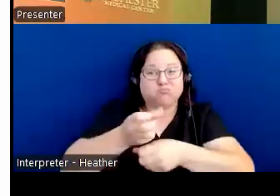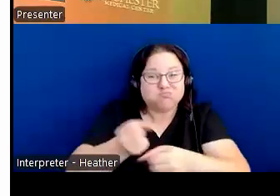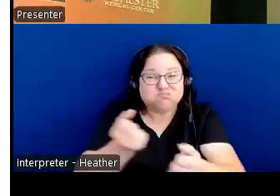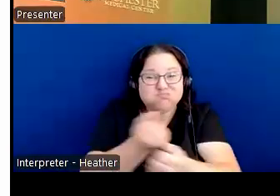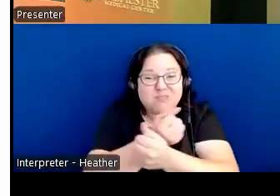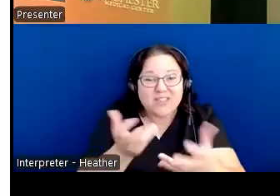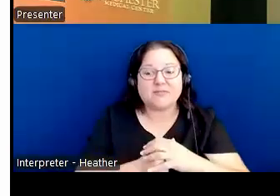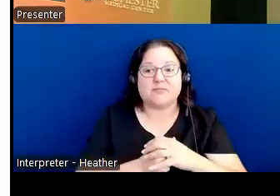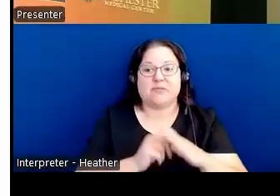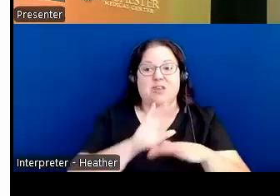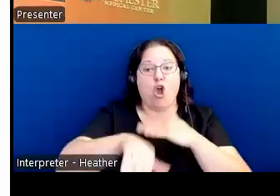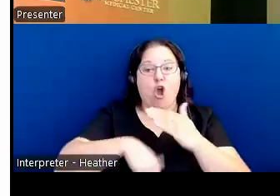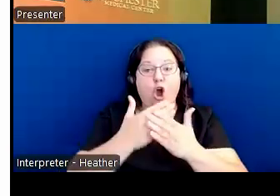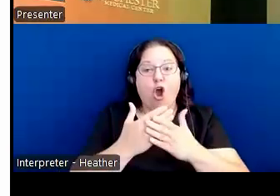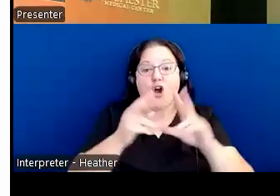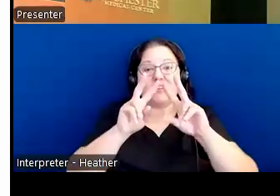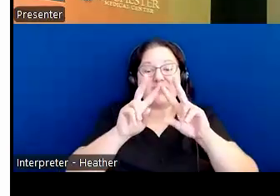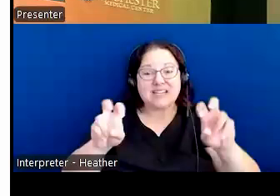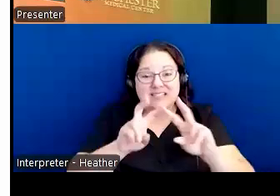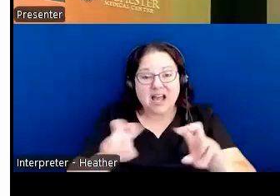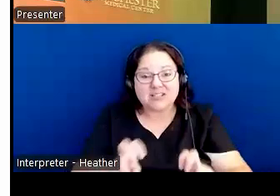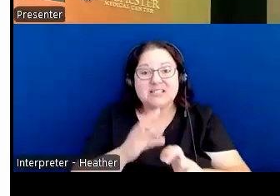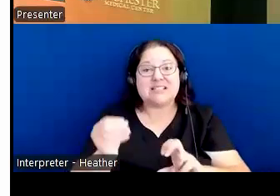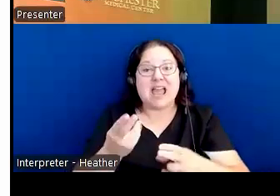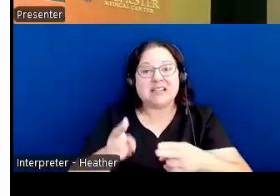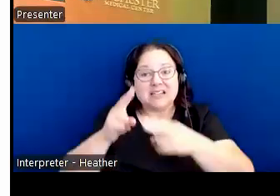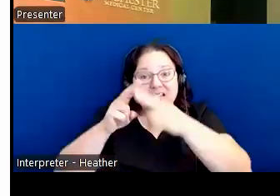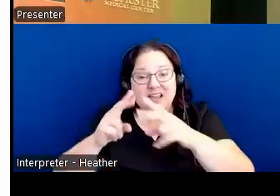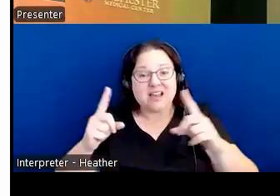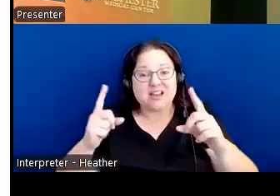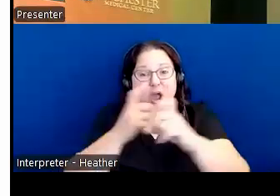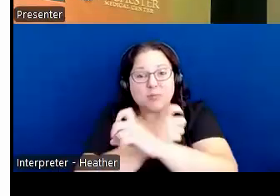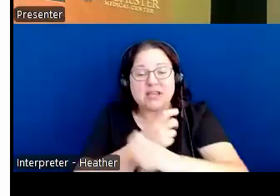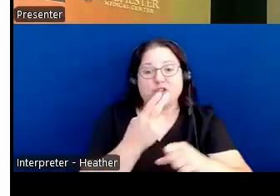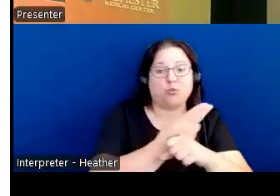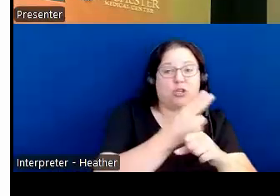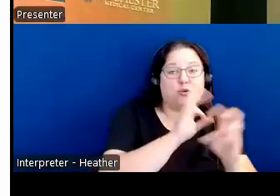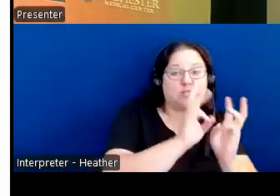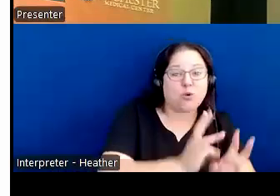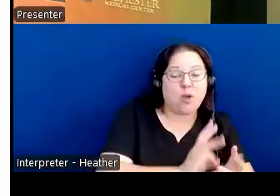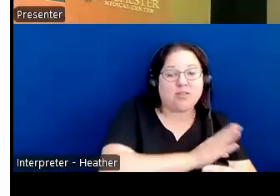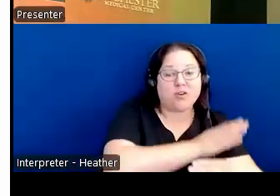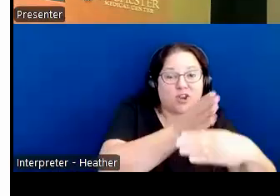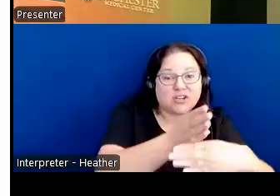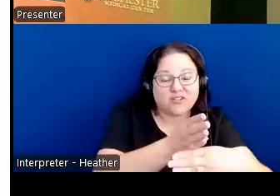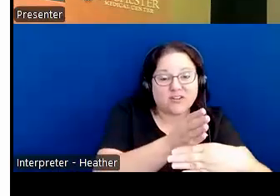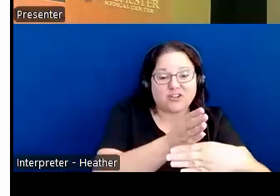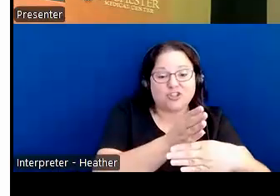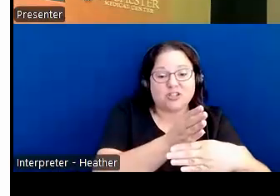all of these analyses in increasing levels of complexity, including one where we use the weather as an intervention, Zeus would be proud,